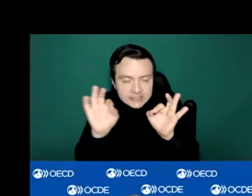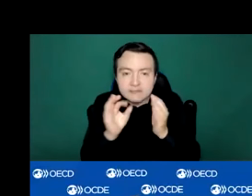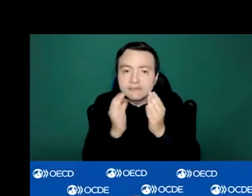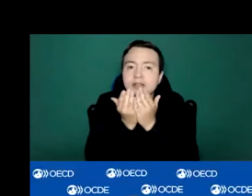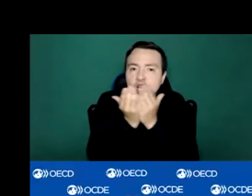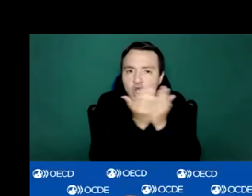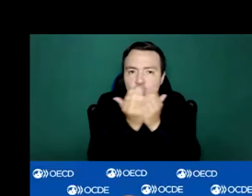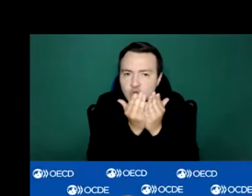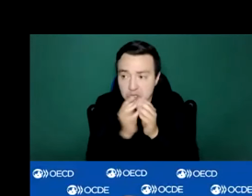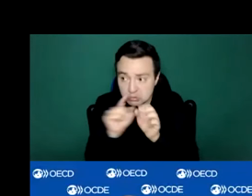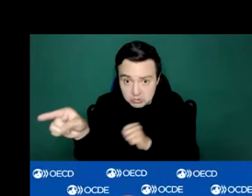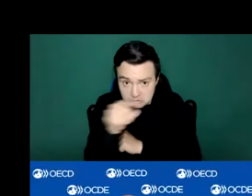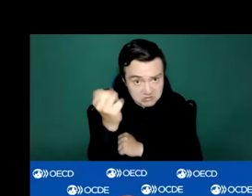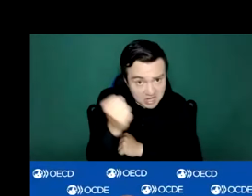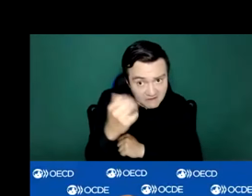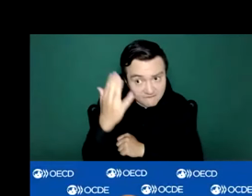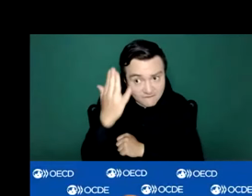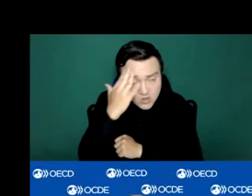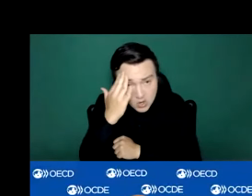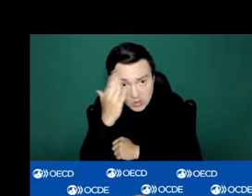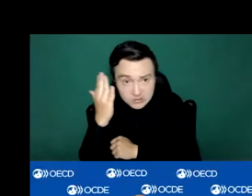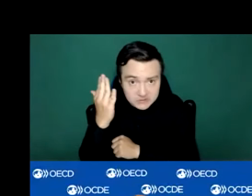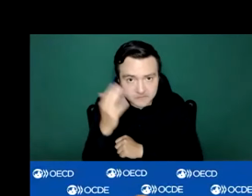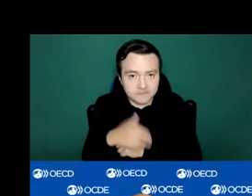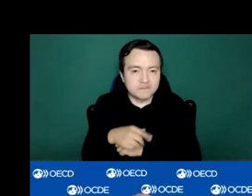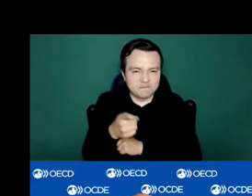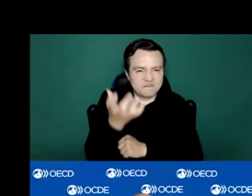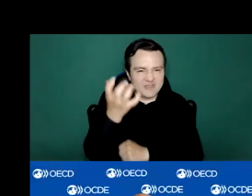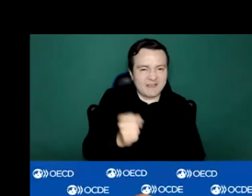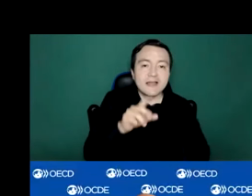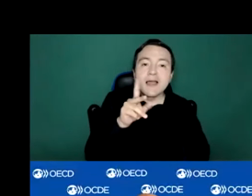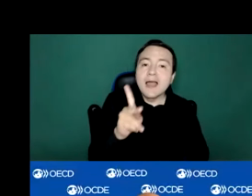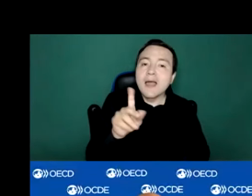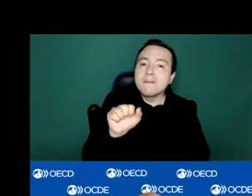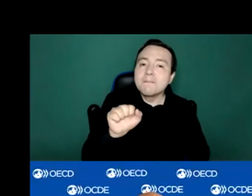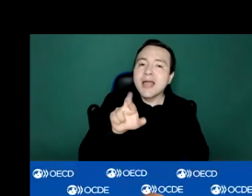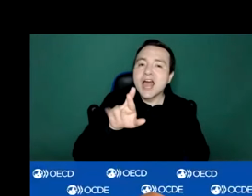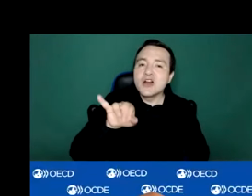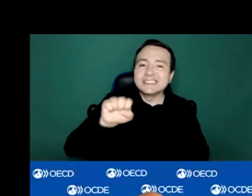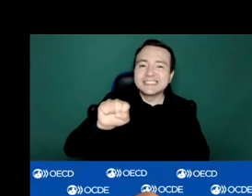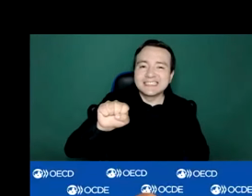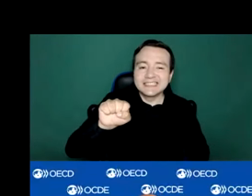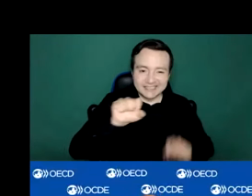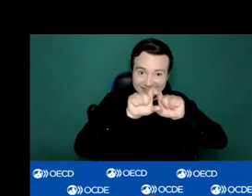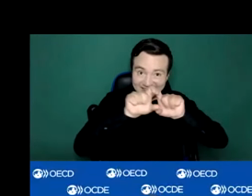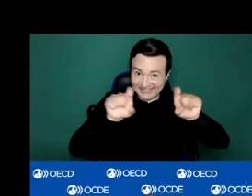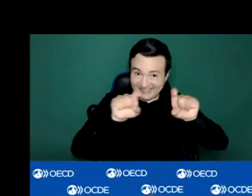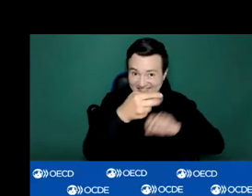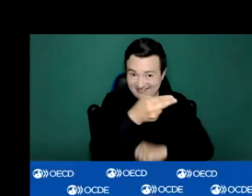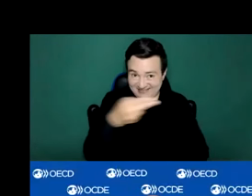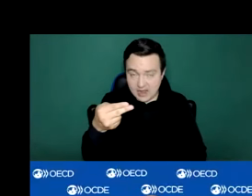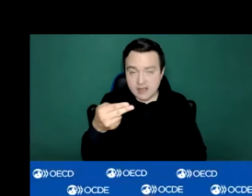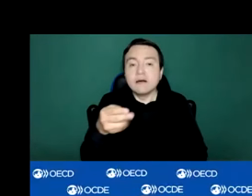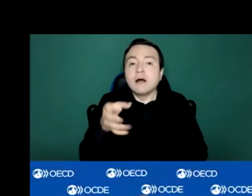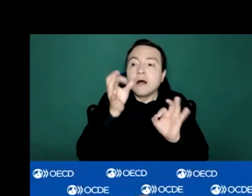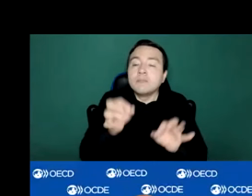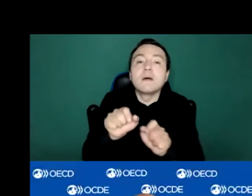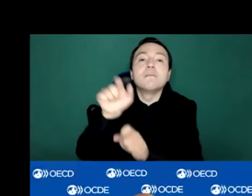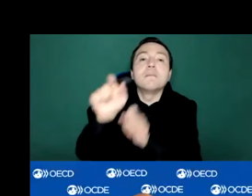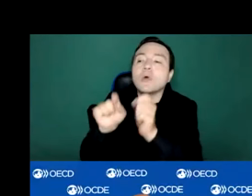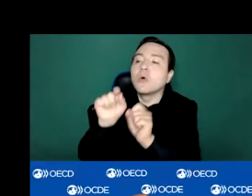the Paris, which is going to be the patient-reported indicator surveys. Right now, we're piloting this experience in 20 countries.